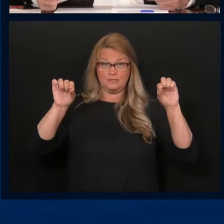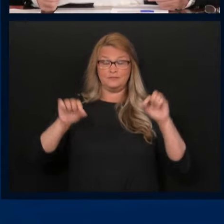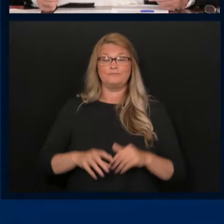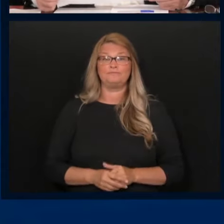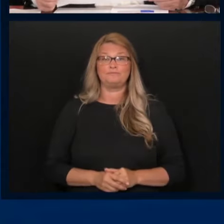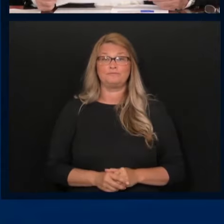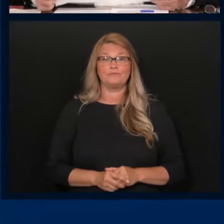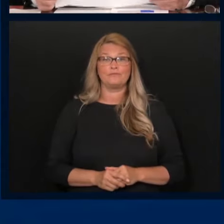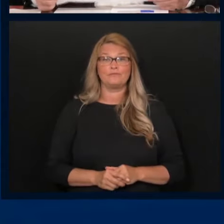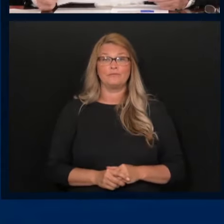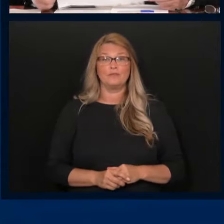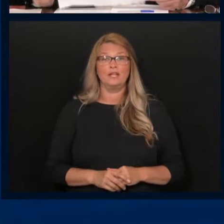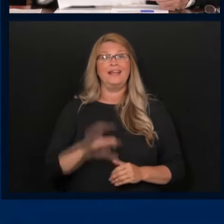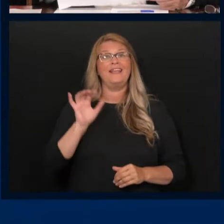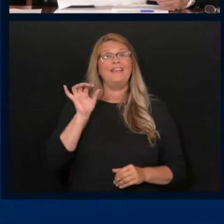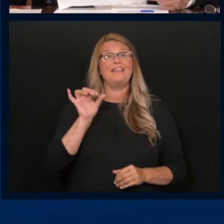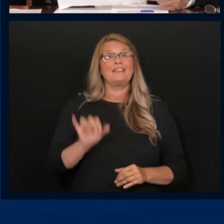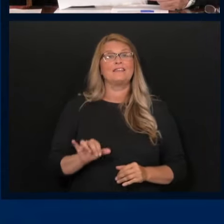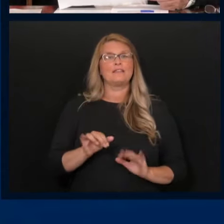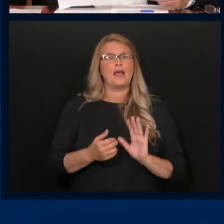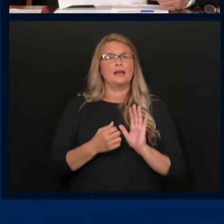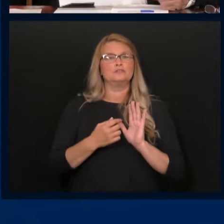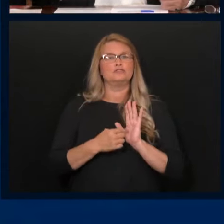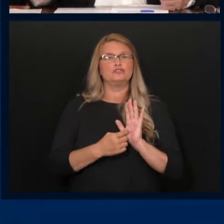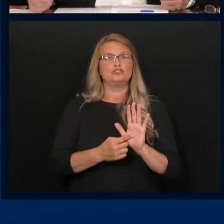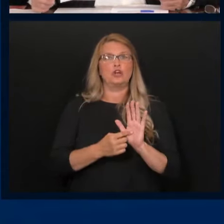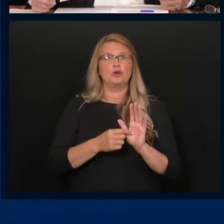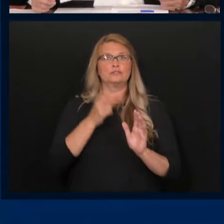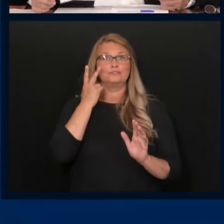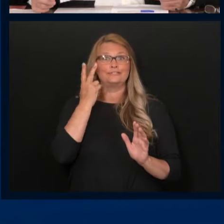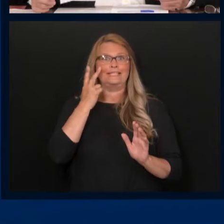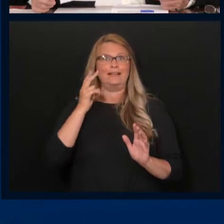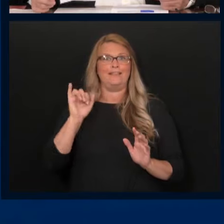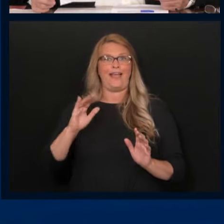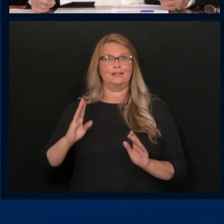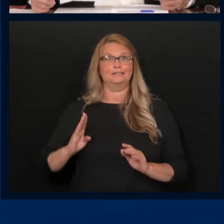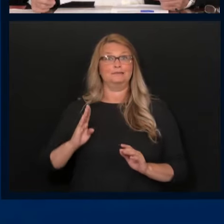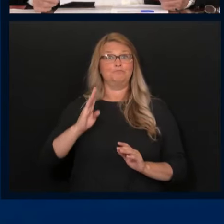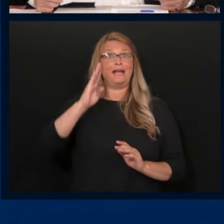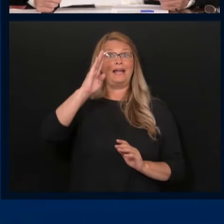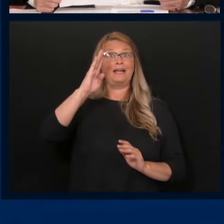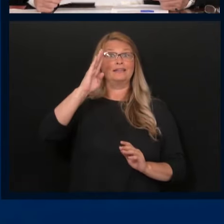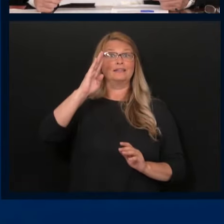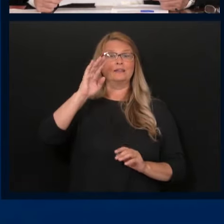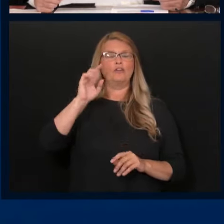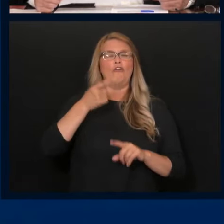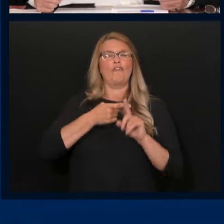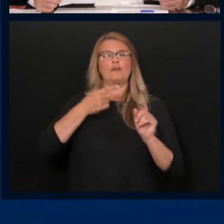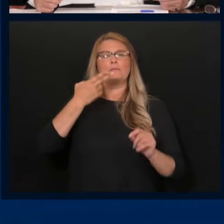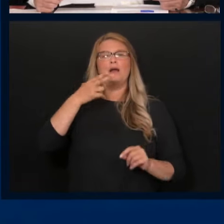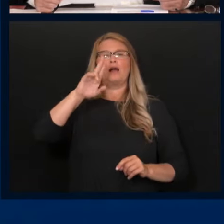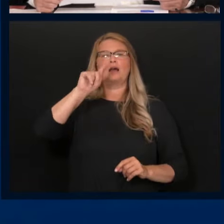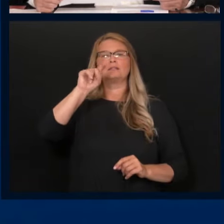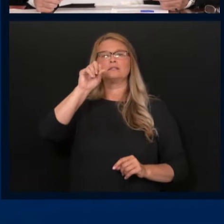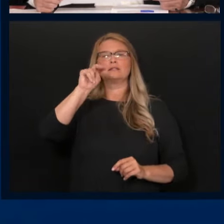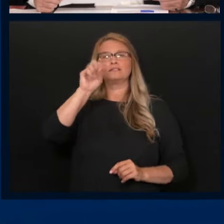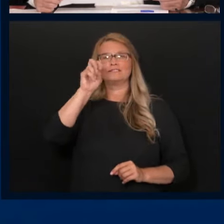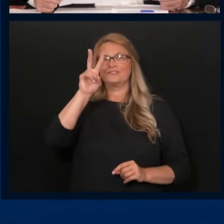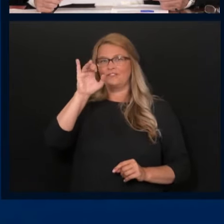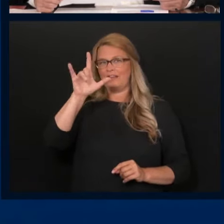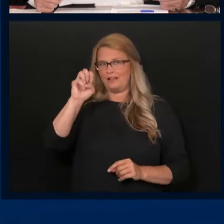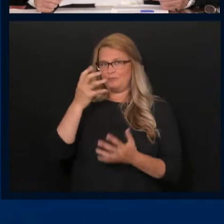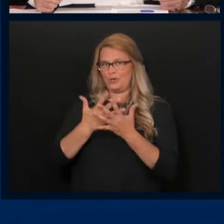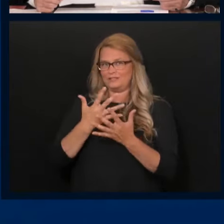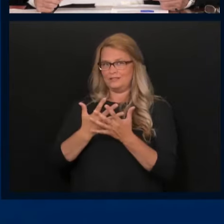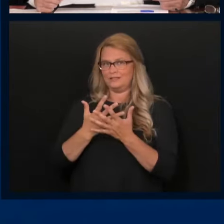line there, you'll see our graph where we spiked way up, and that was the Huttonsville prison. And since